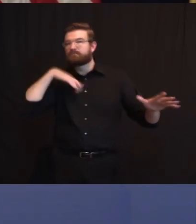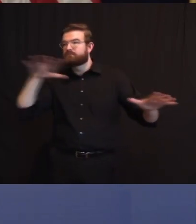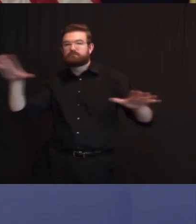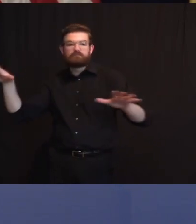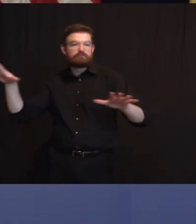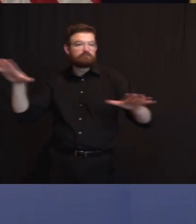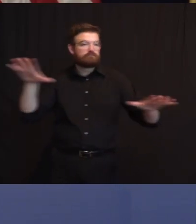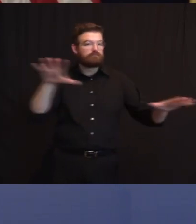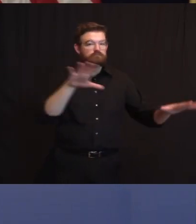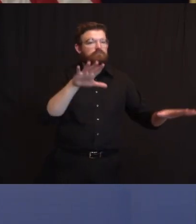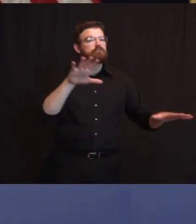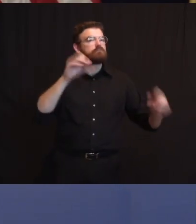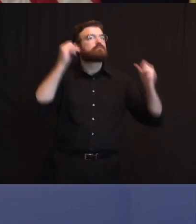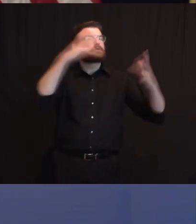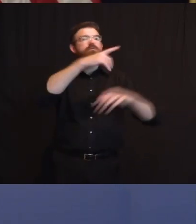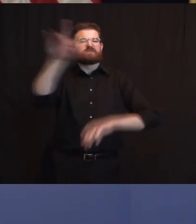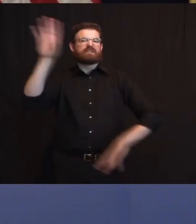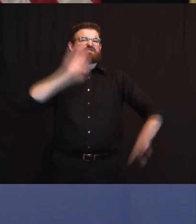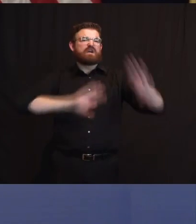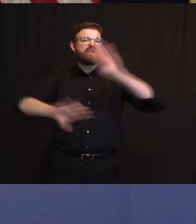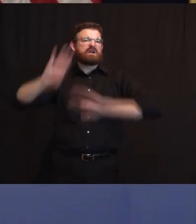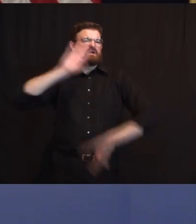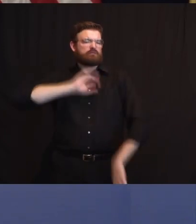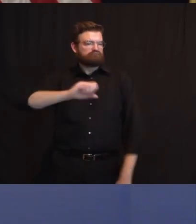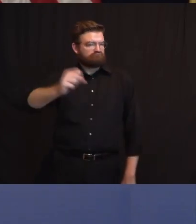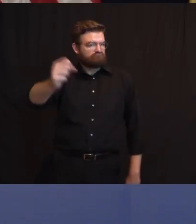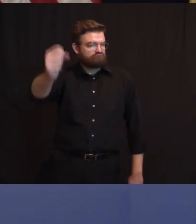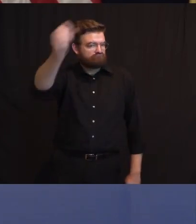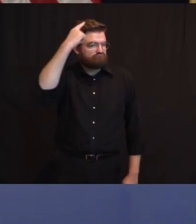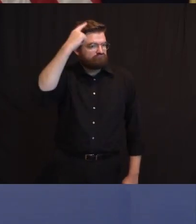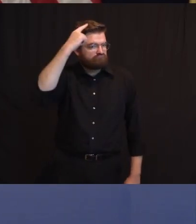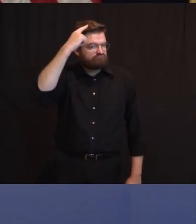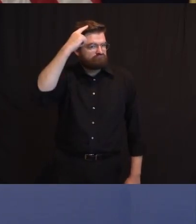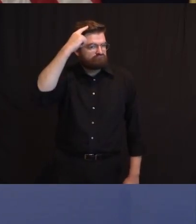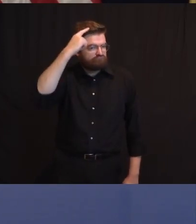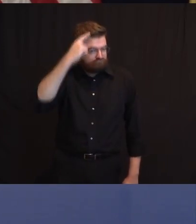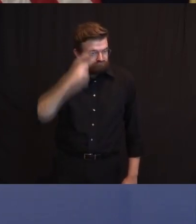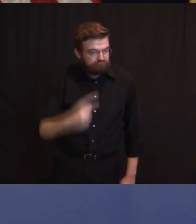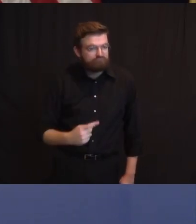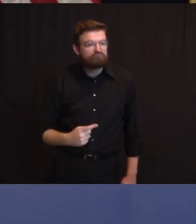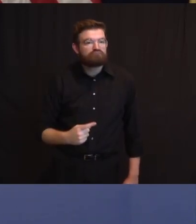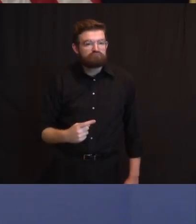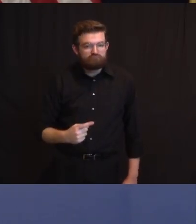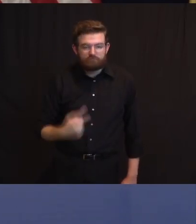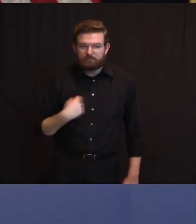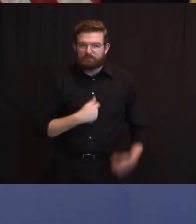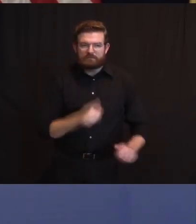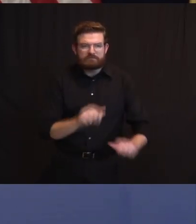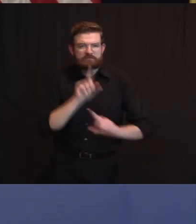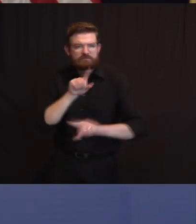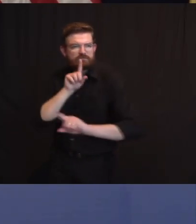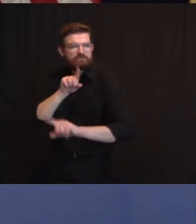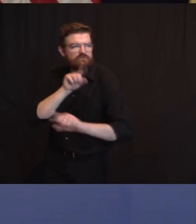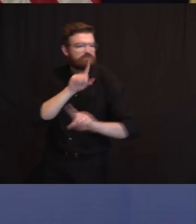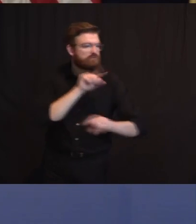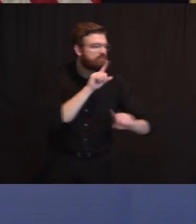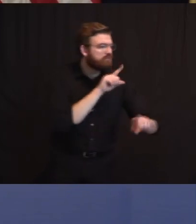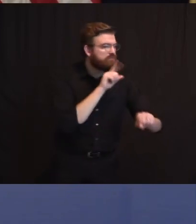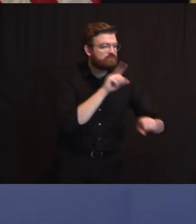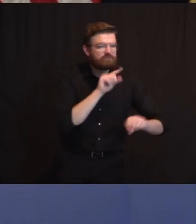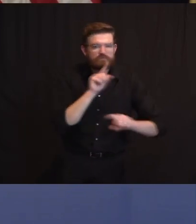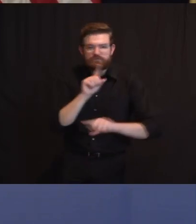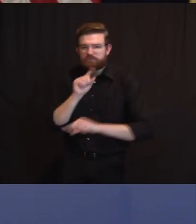for everyone in dealing with this, but we are responding in real time. And so as we hear about things, and as Kevin mentioned and as the Governor mentioned